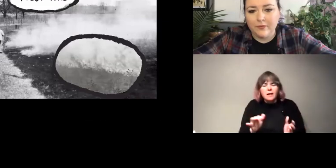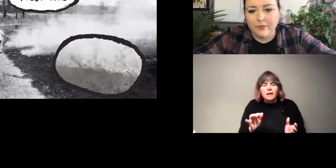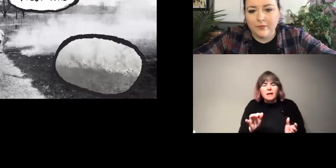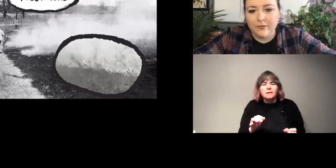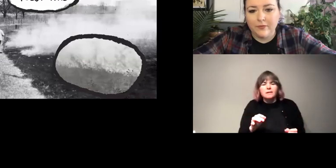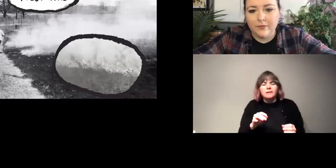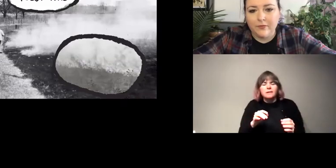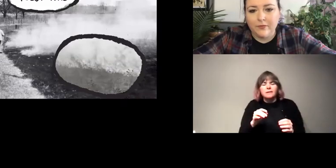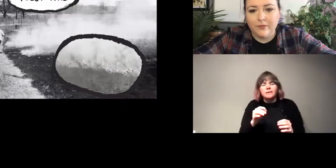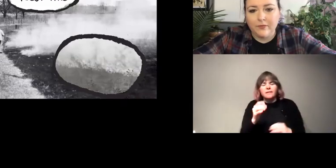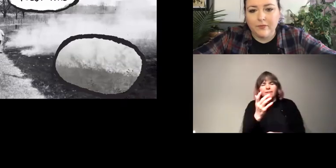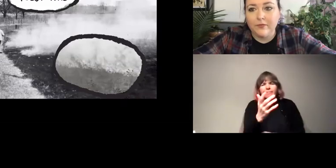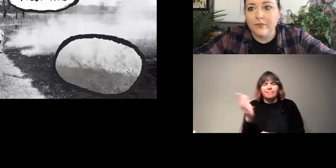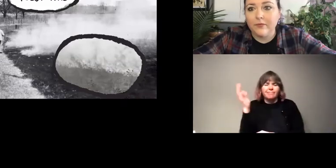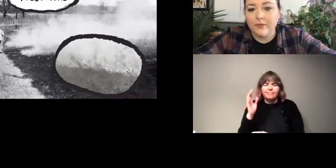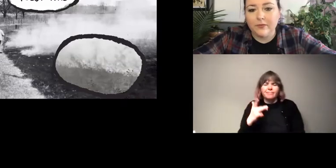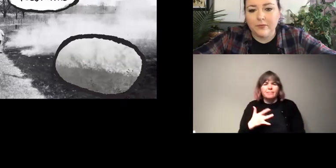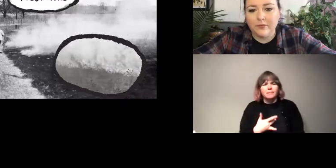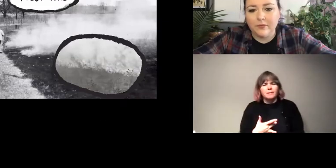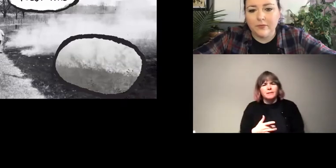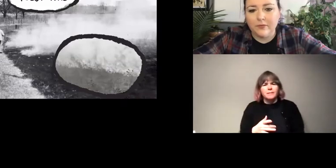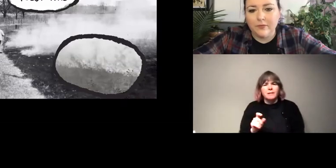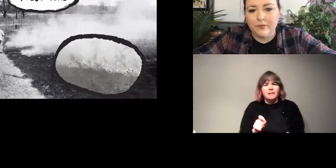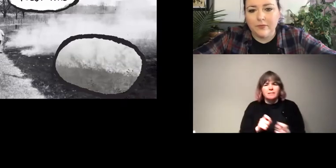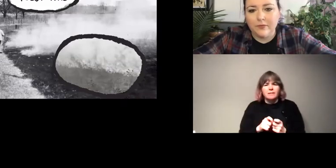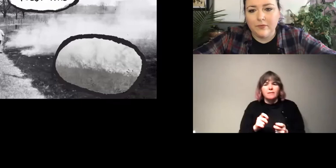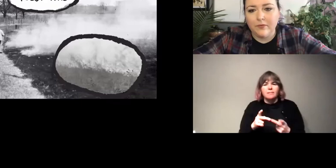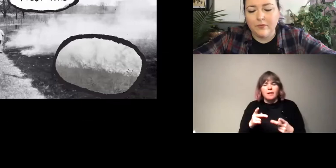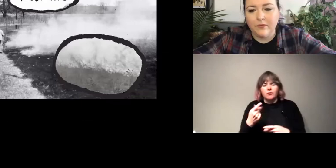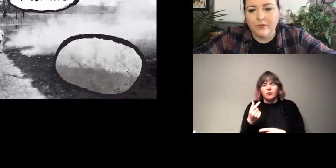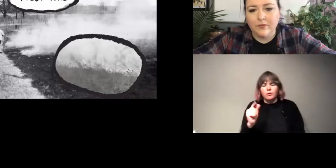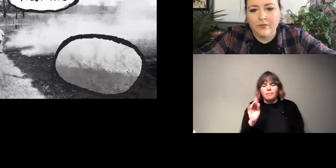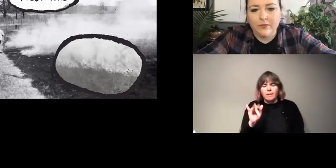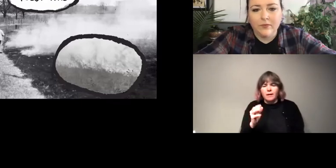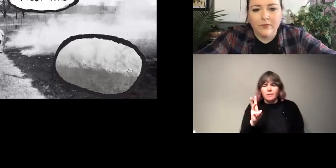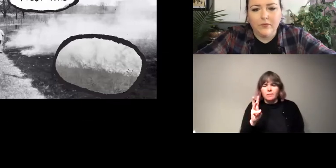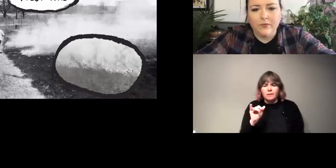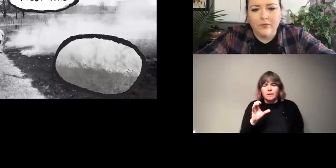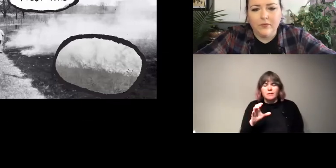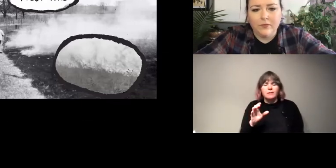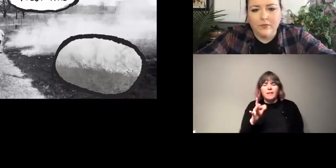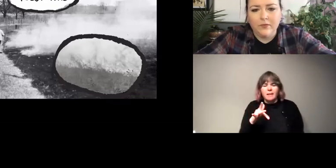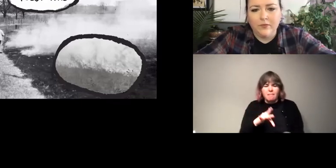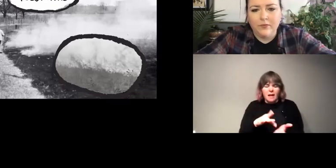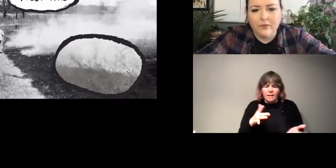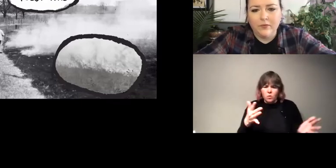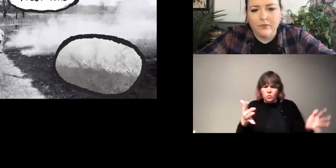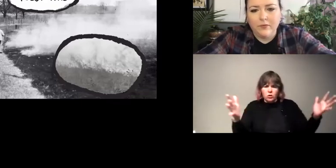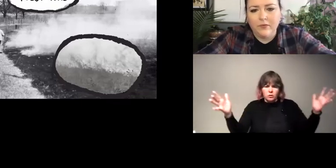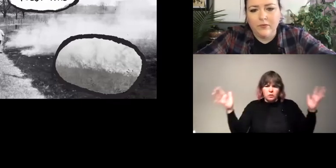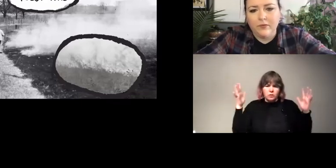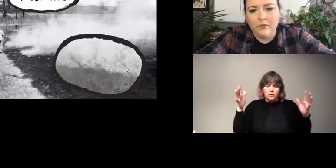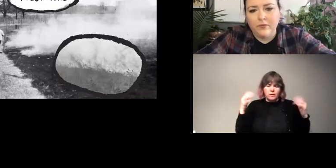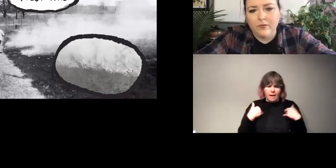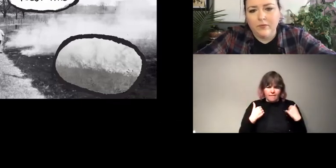in woodlands, like there's one place in Green Bay, Wisconsin, where in the middle of these woods, there's suddenly